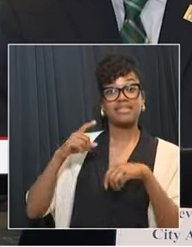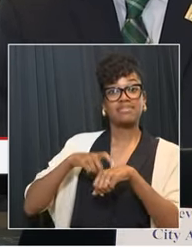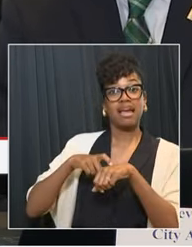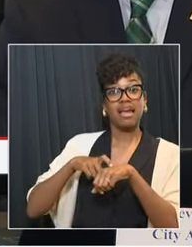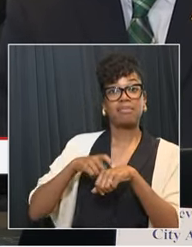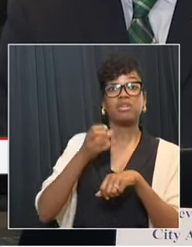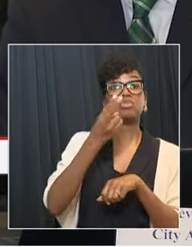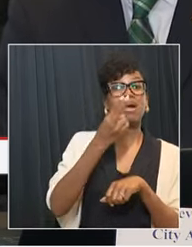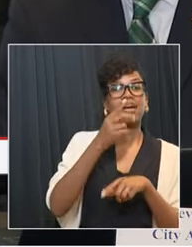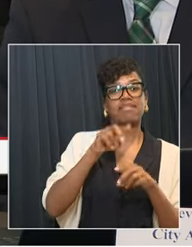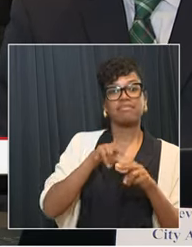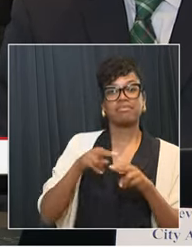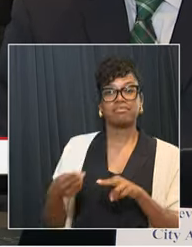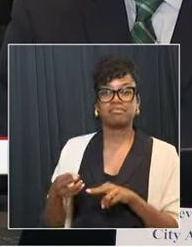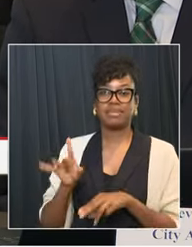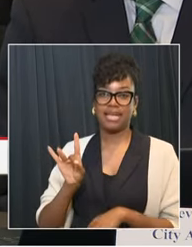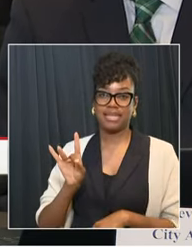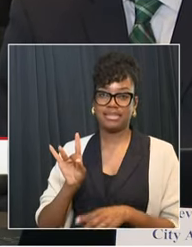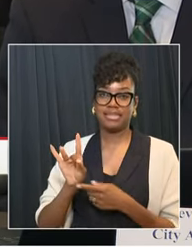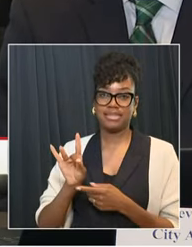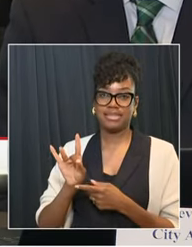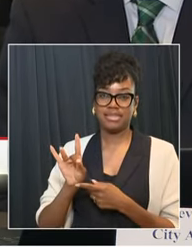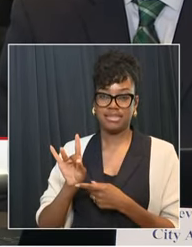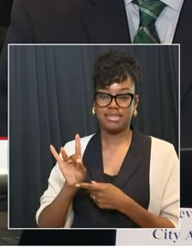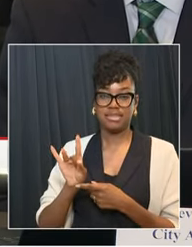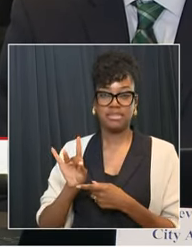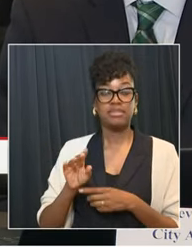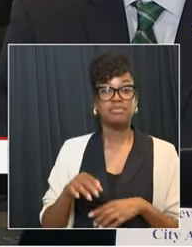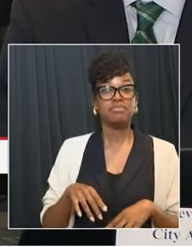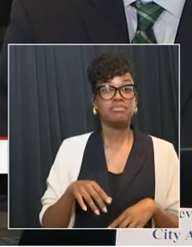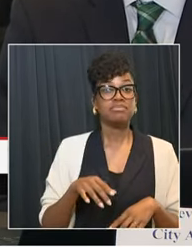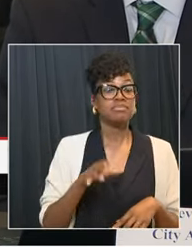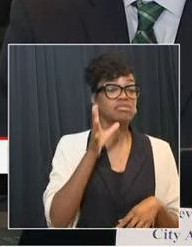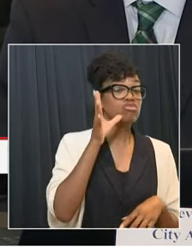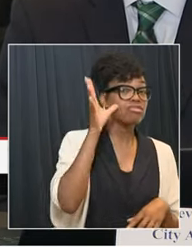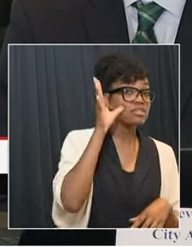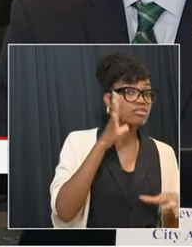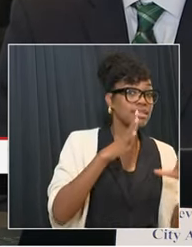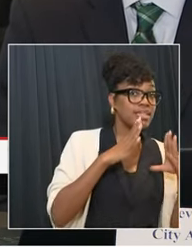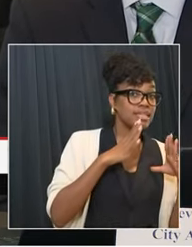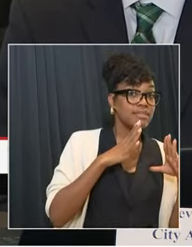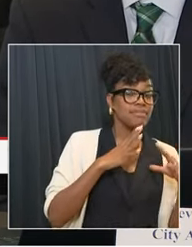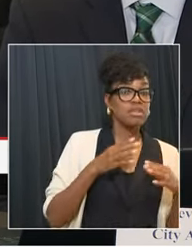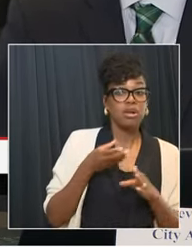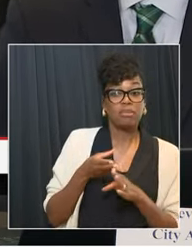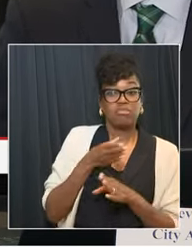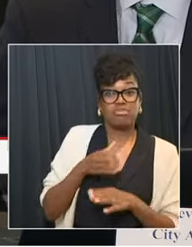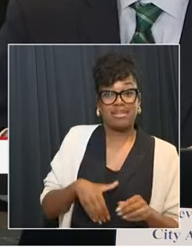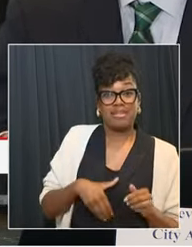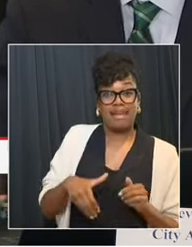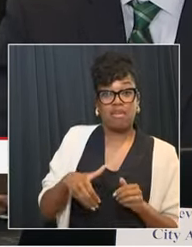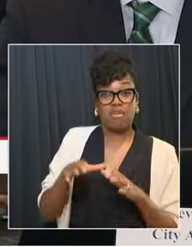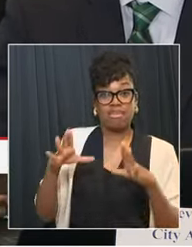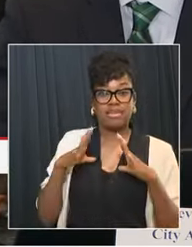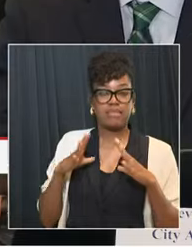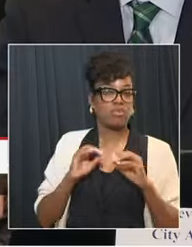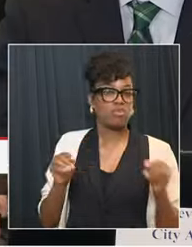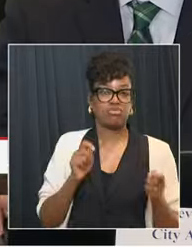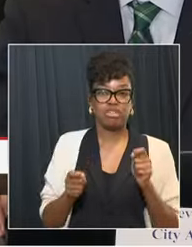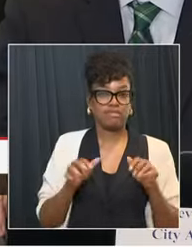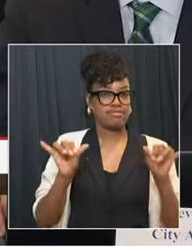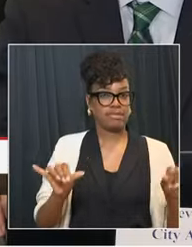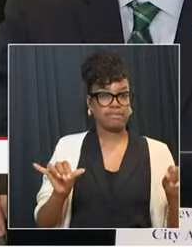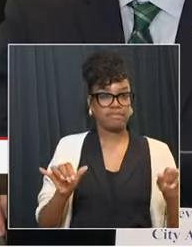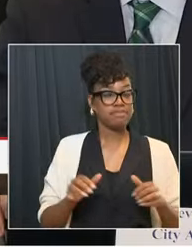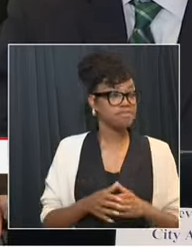8. There's no changes to parental or prenatal leave. Got it. Understood. Thank you for those clarifications. In